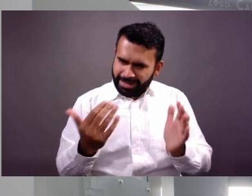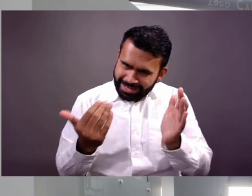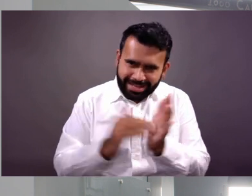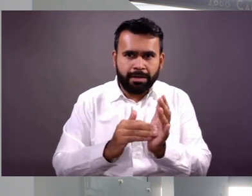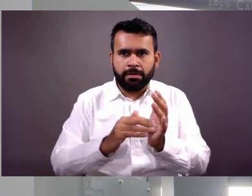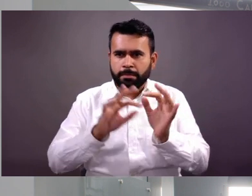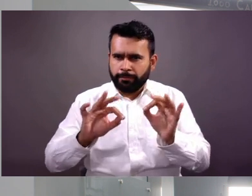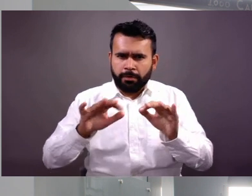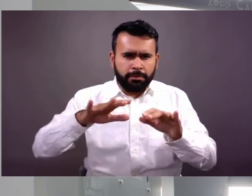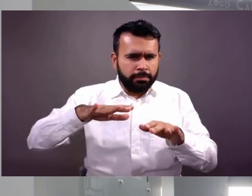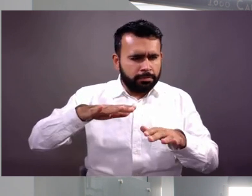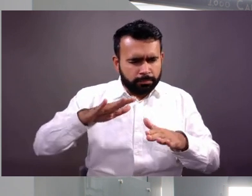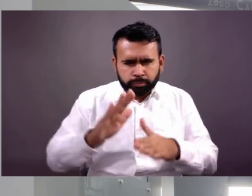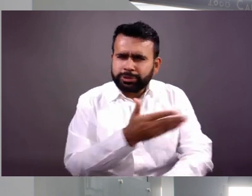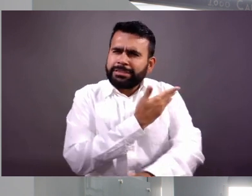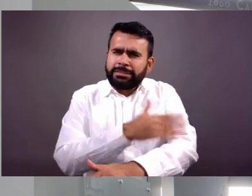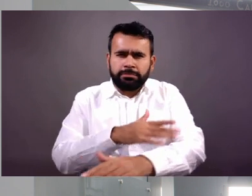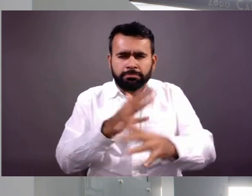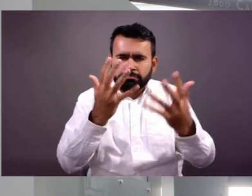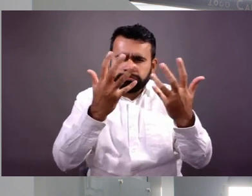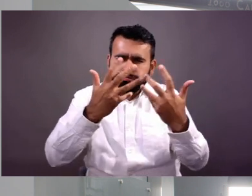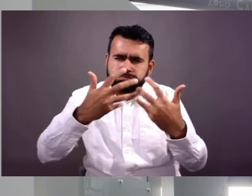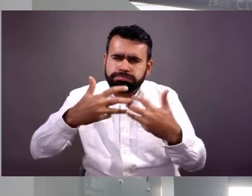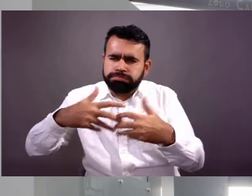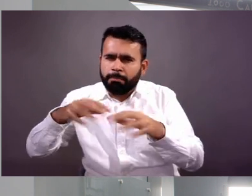back groove until you can do both together smoothly.